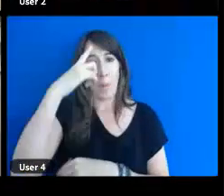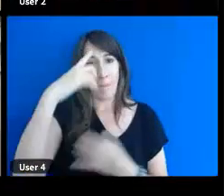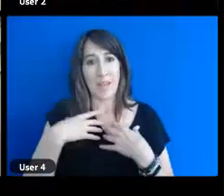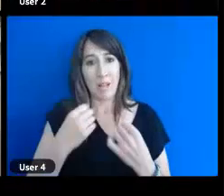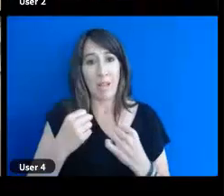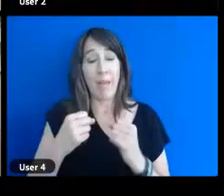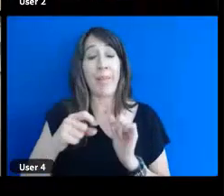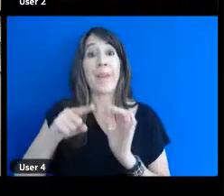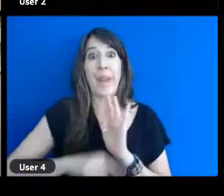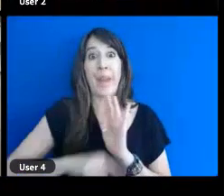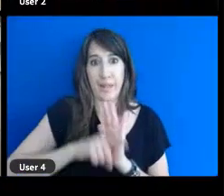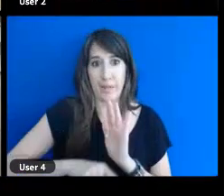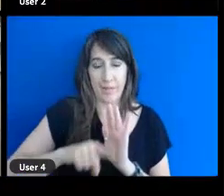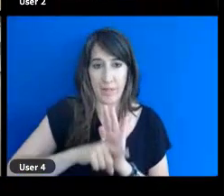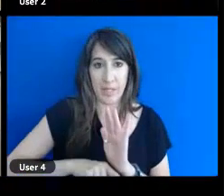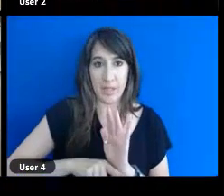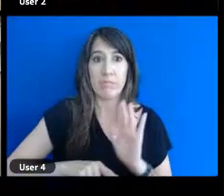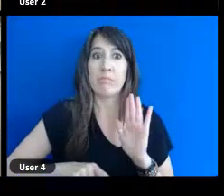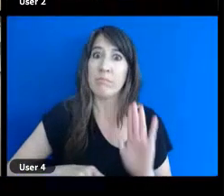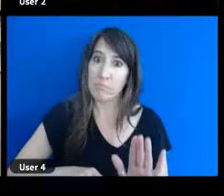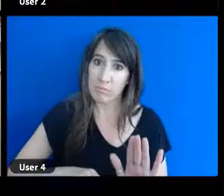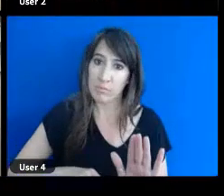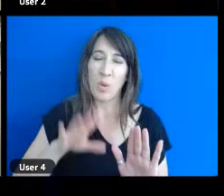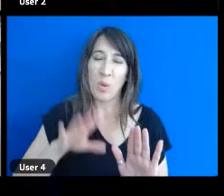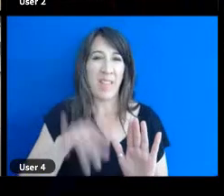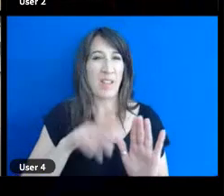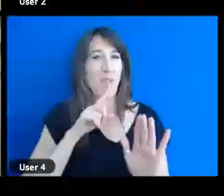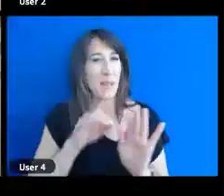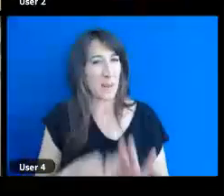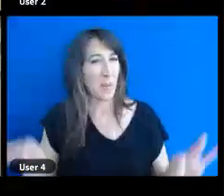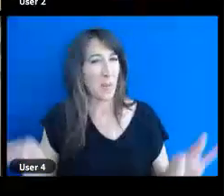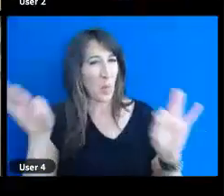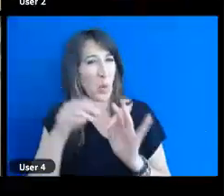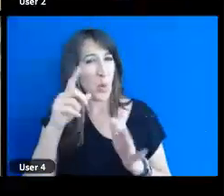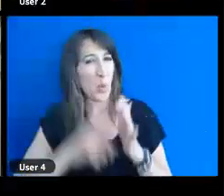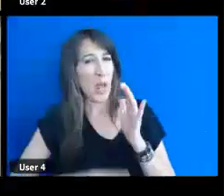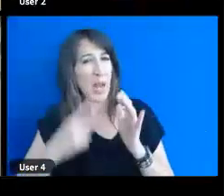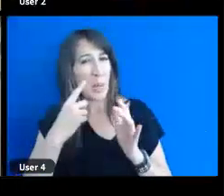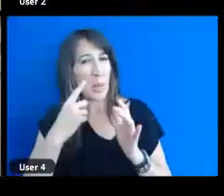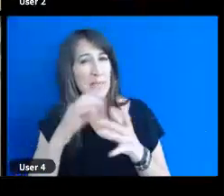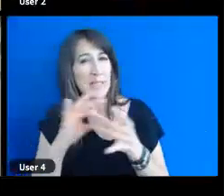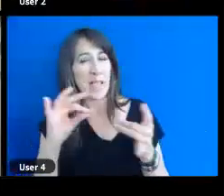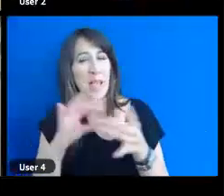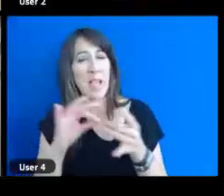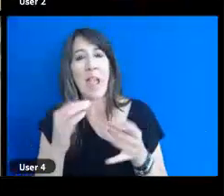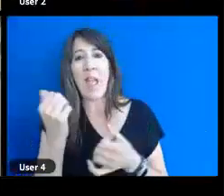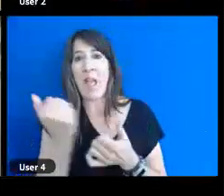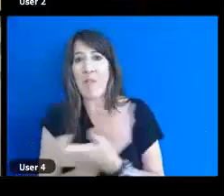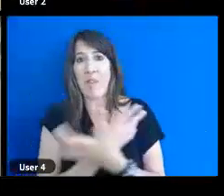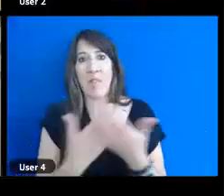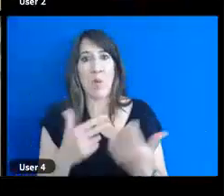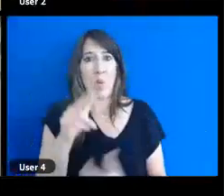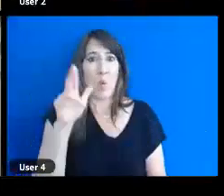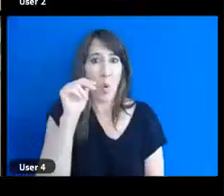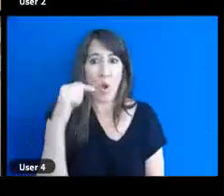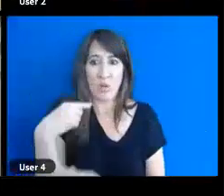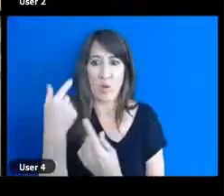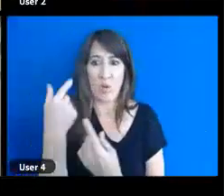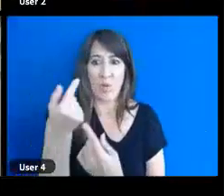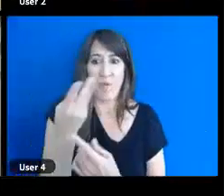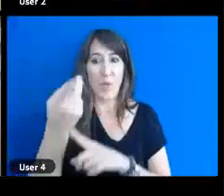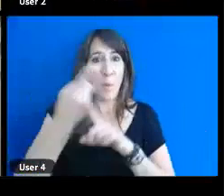consume have an impact on our on our mental health in a negative way. And so that relates back to what I was saying earlier as